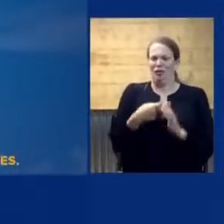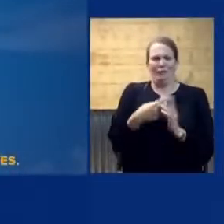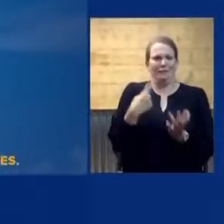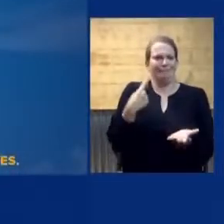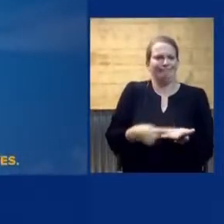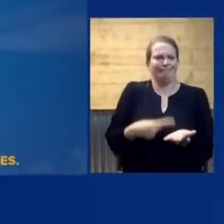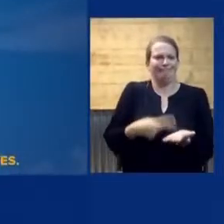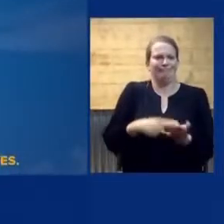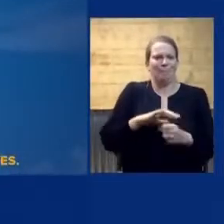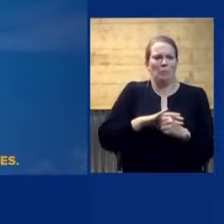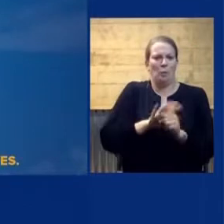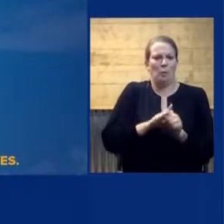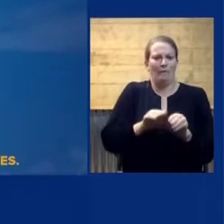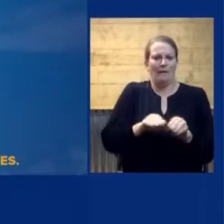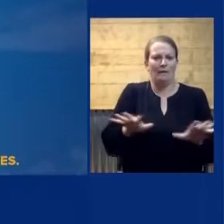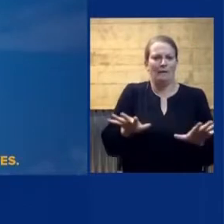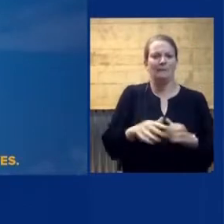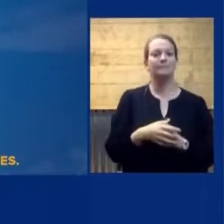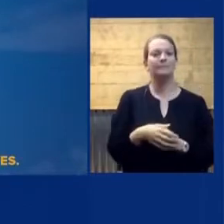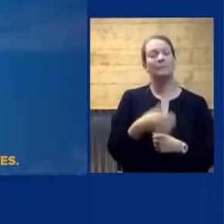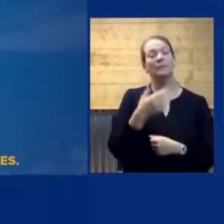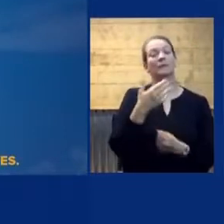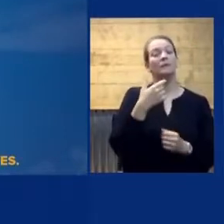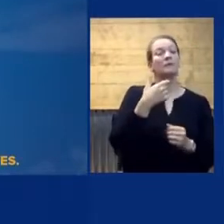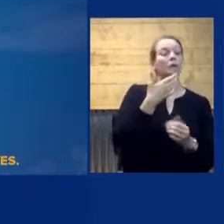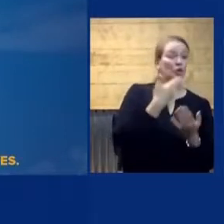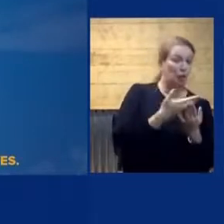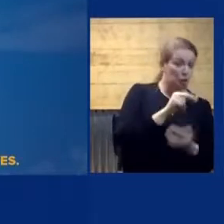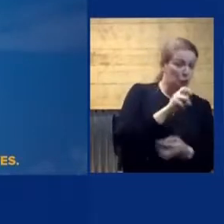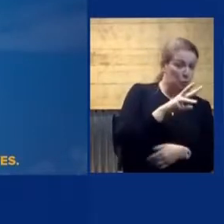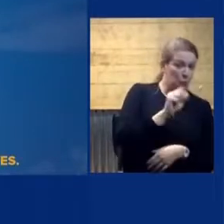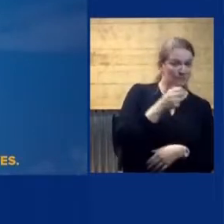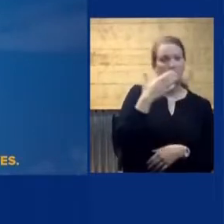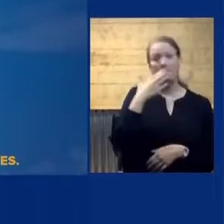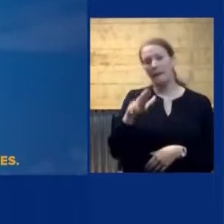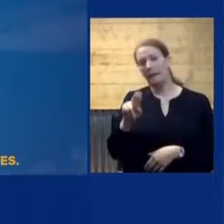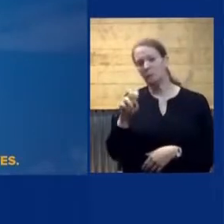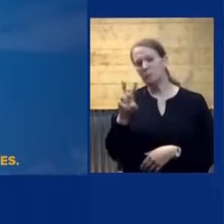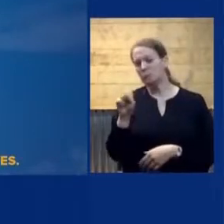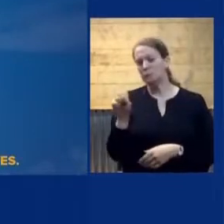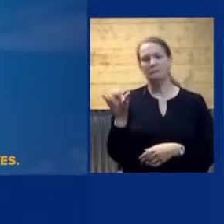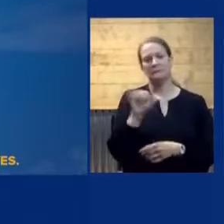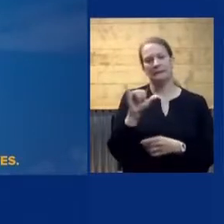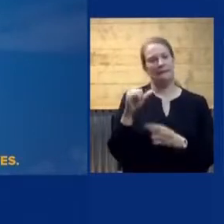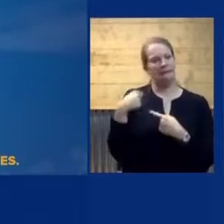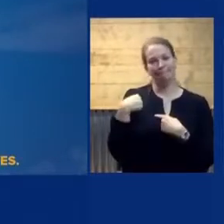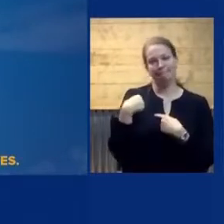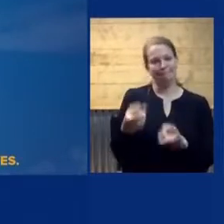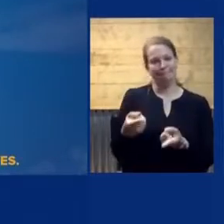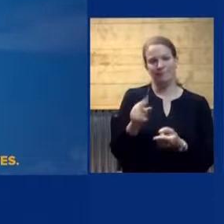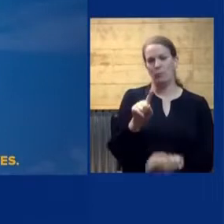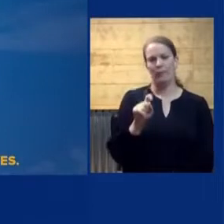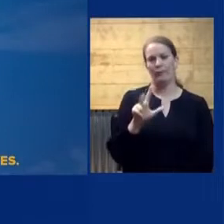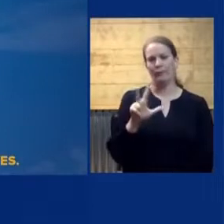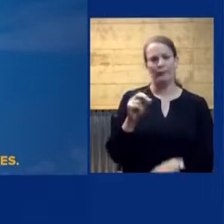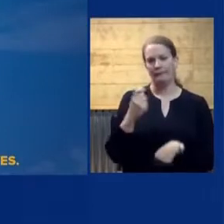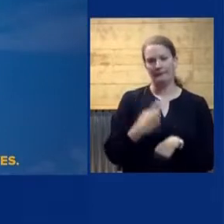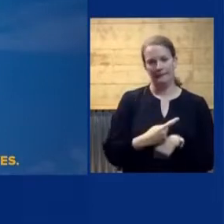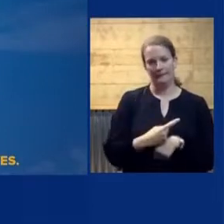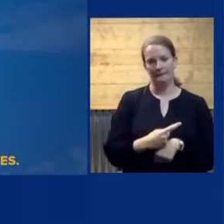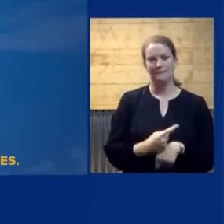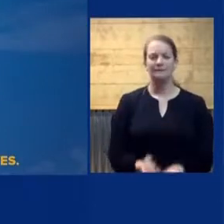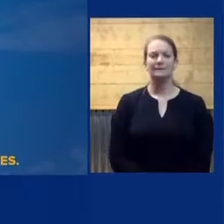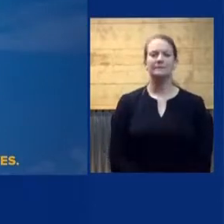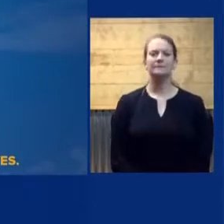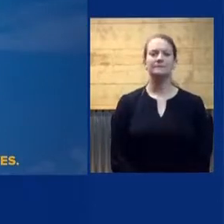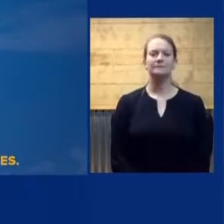doesn't. We have good news, bad news. It's like every other day of the past 130 days.